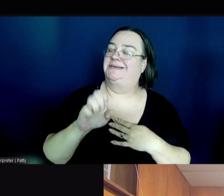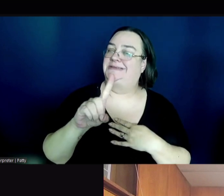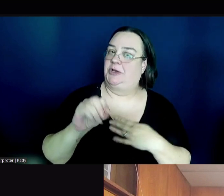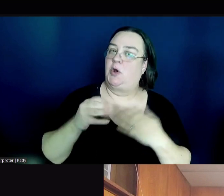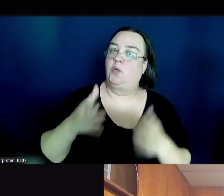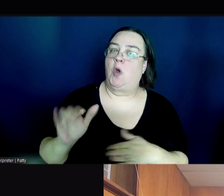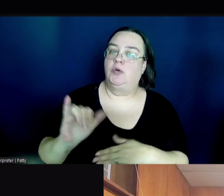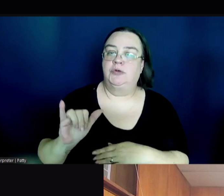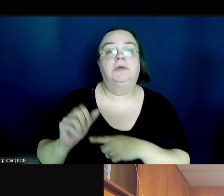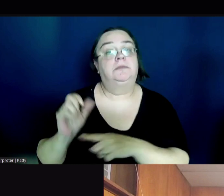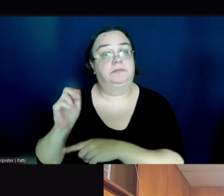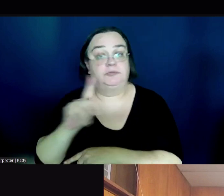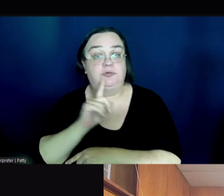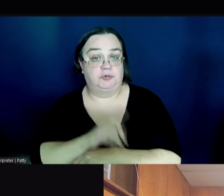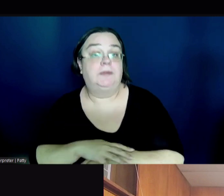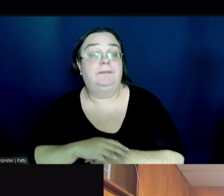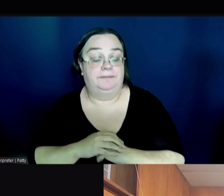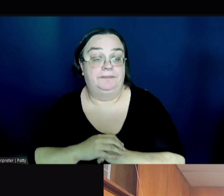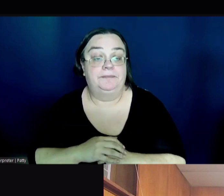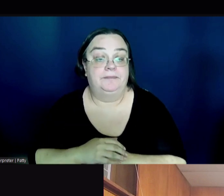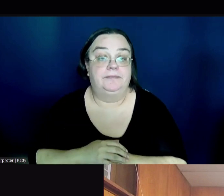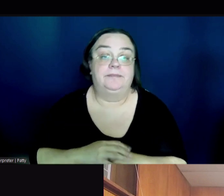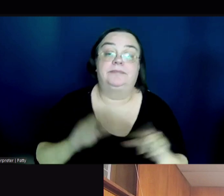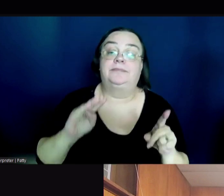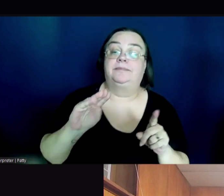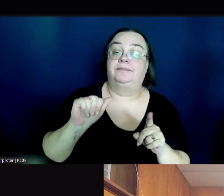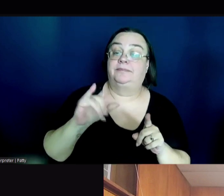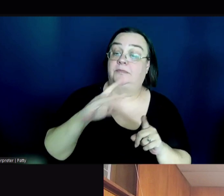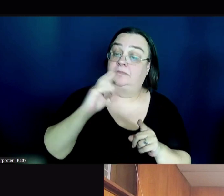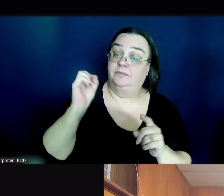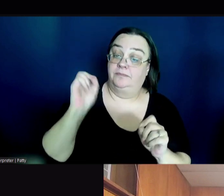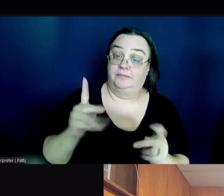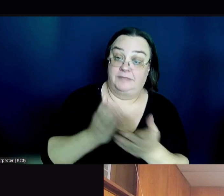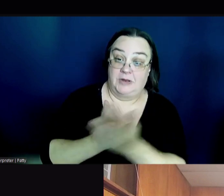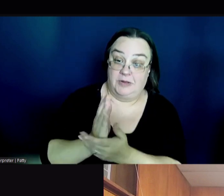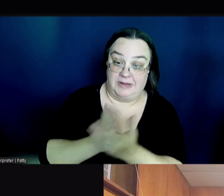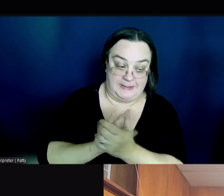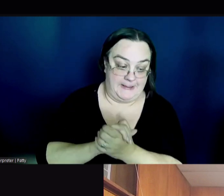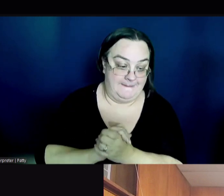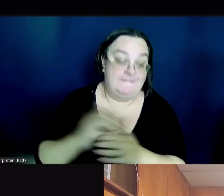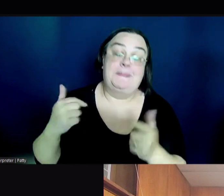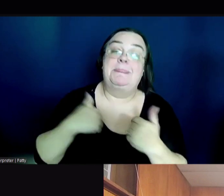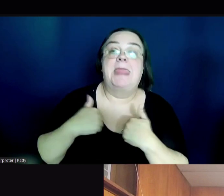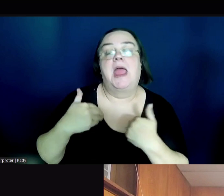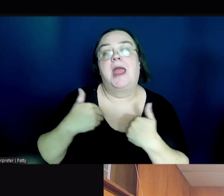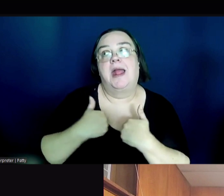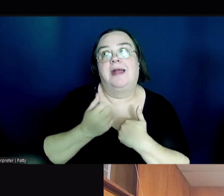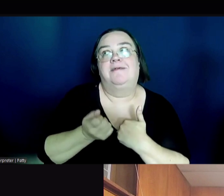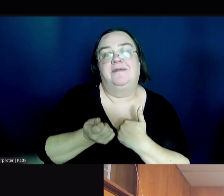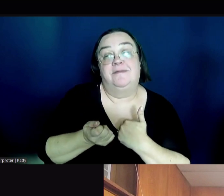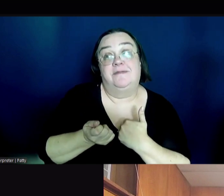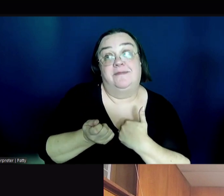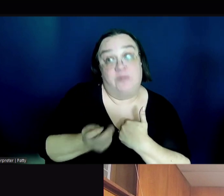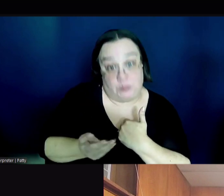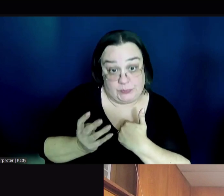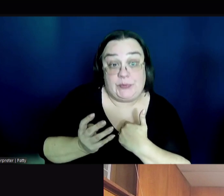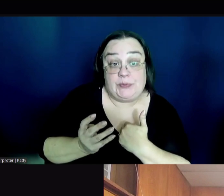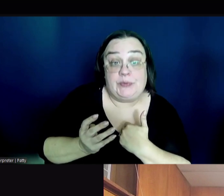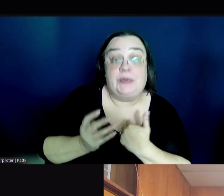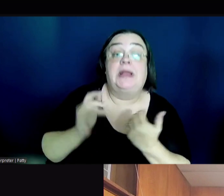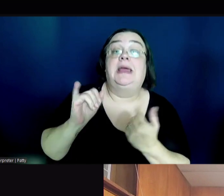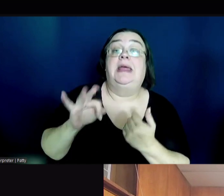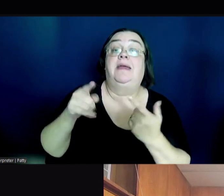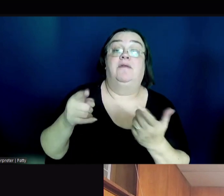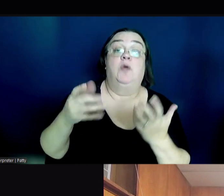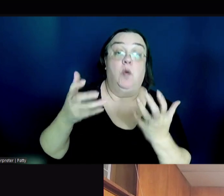you. All righty. I have a few, and if you want to tell